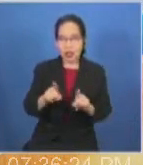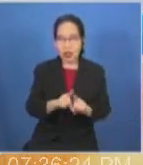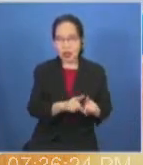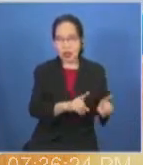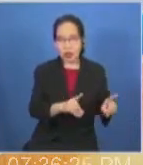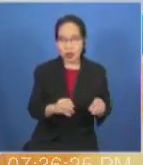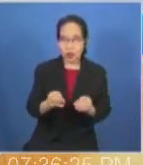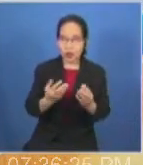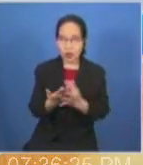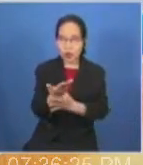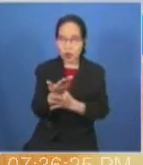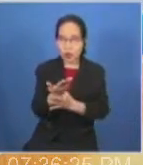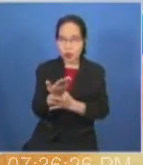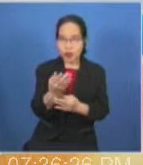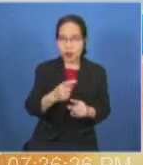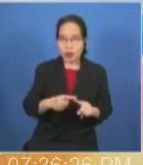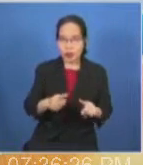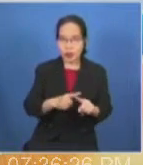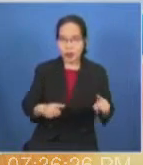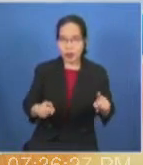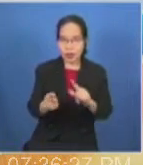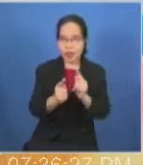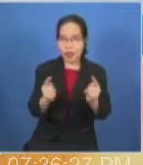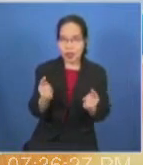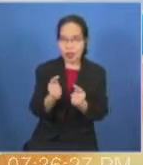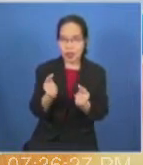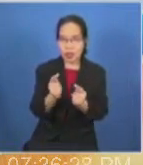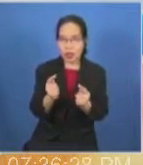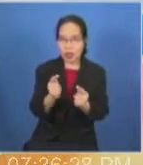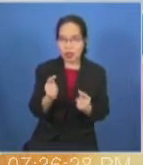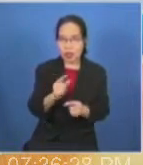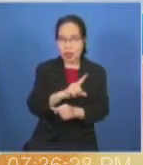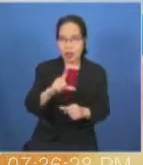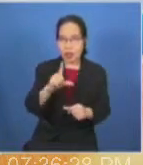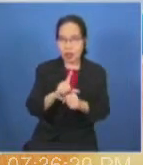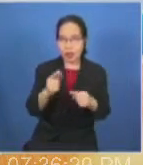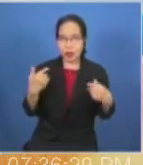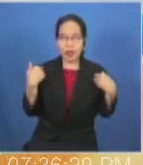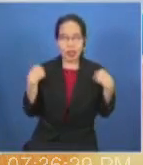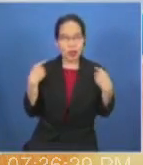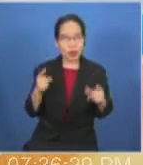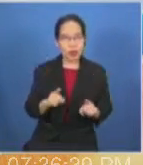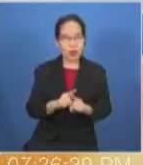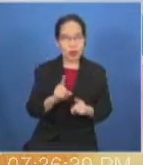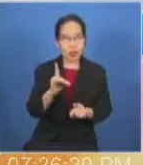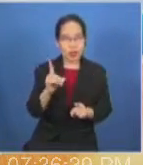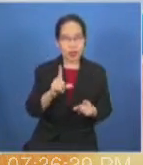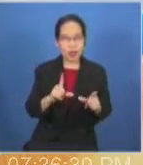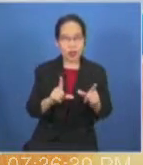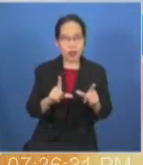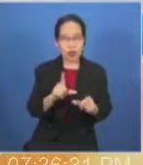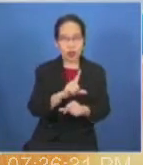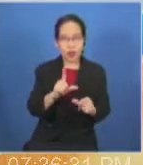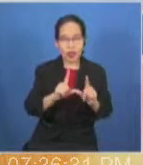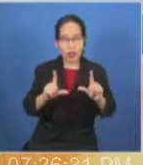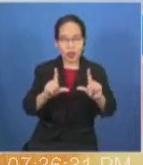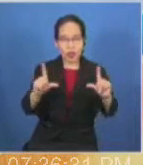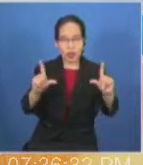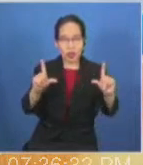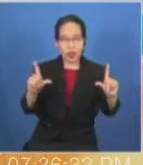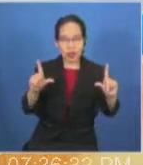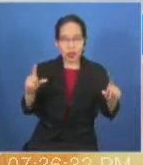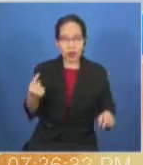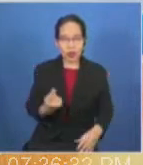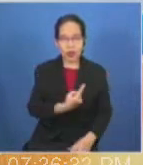We're also doing that in different countries through different translations. Locally, we have 8